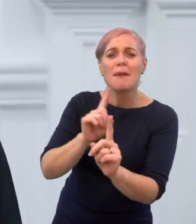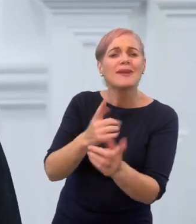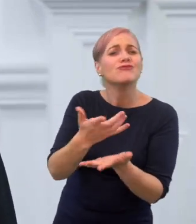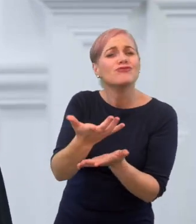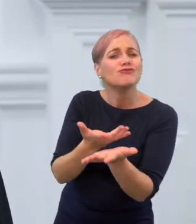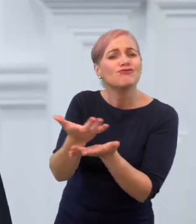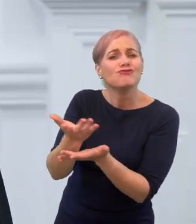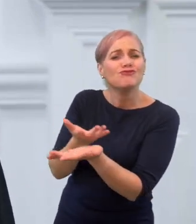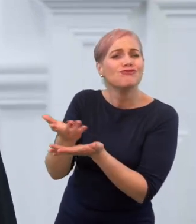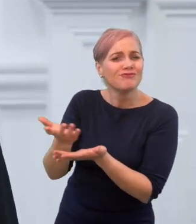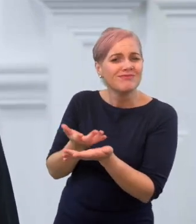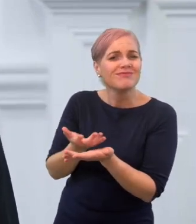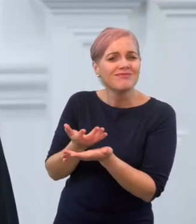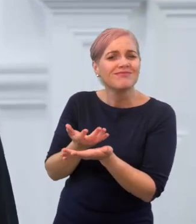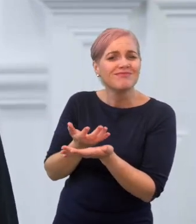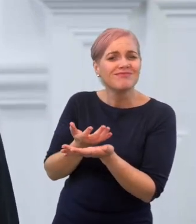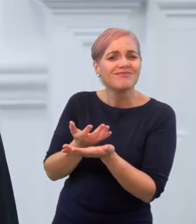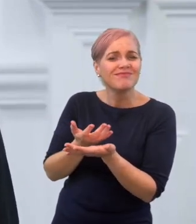people's